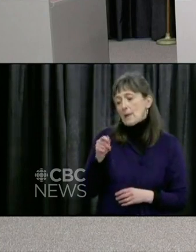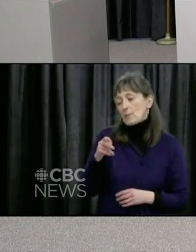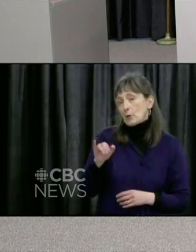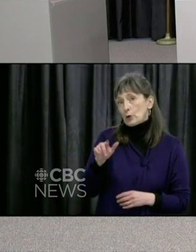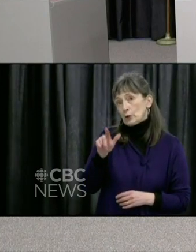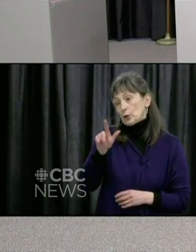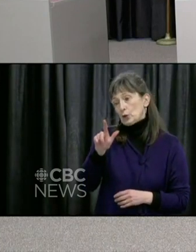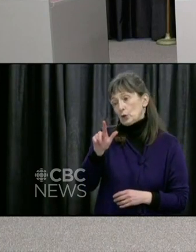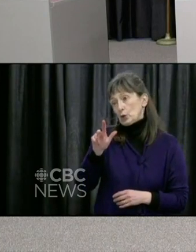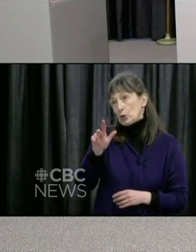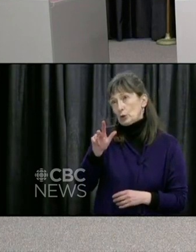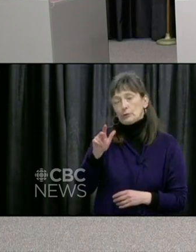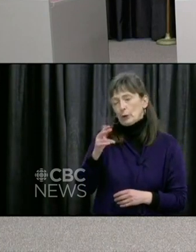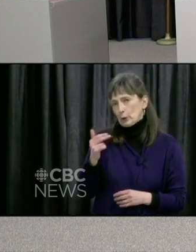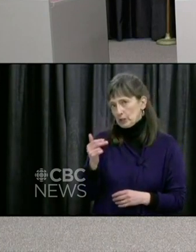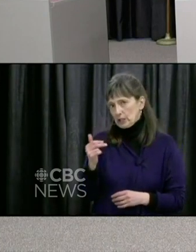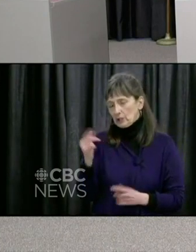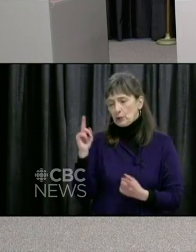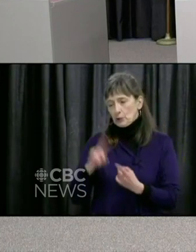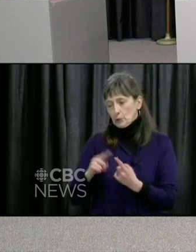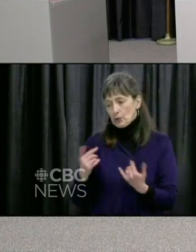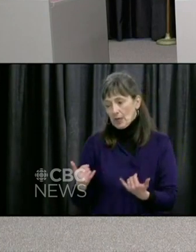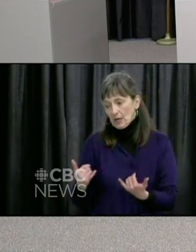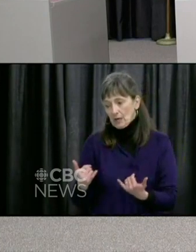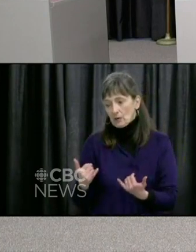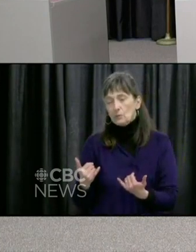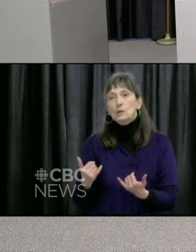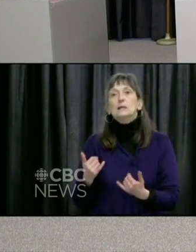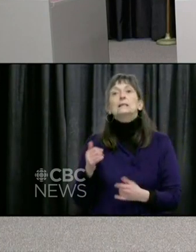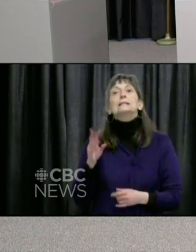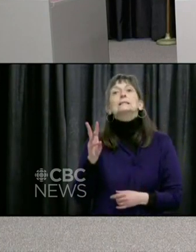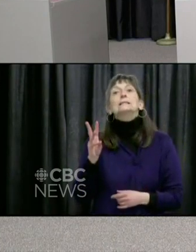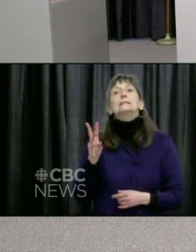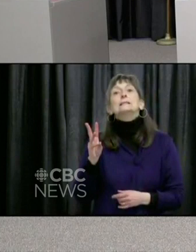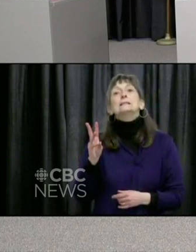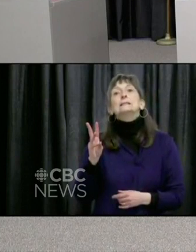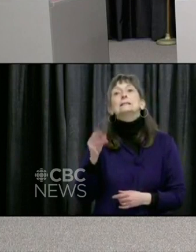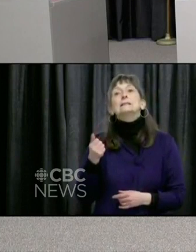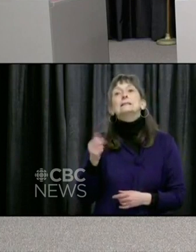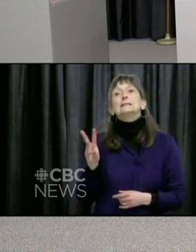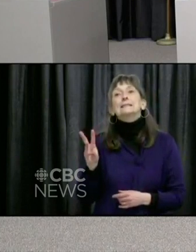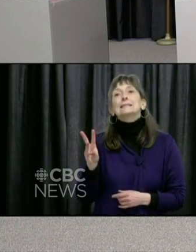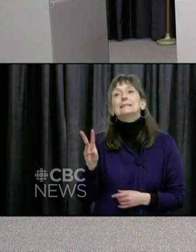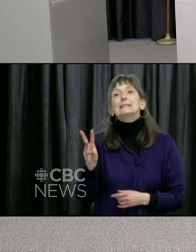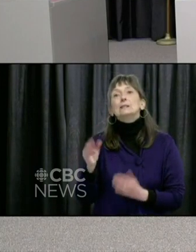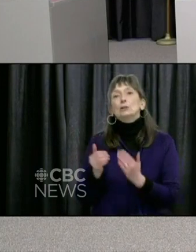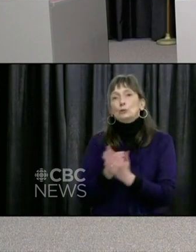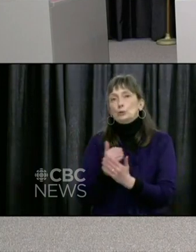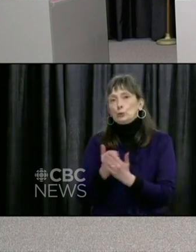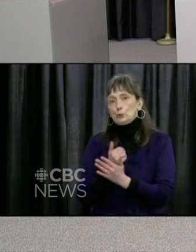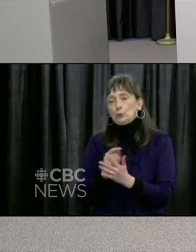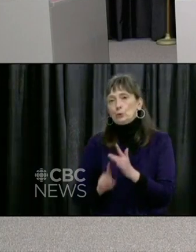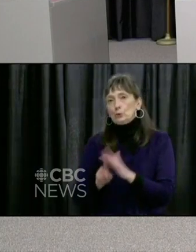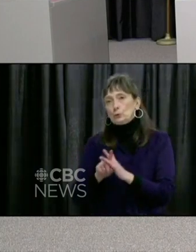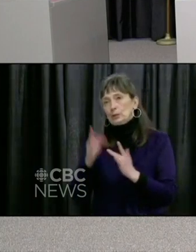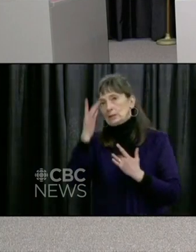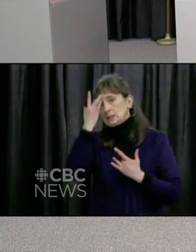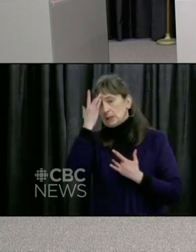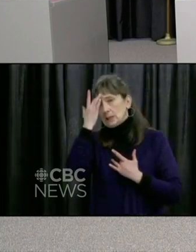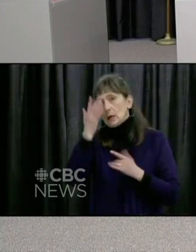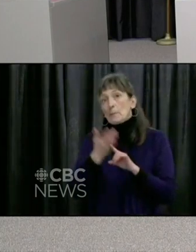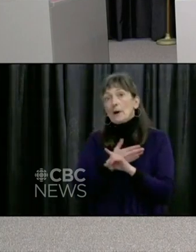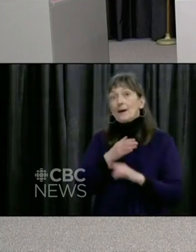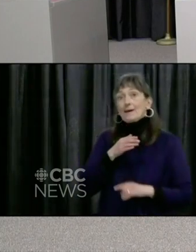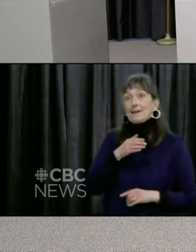23rd, or April 13th, we've had 16 new cases, yet of April 27th, there were 36 active cases,